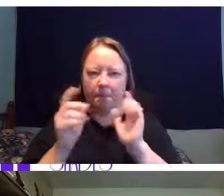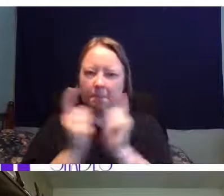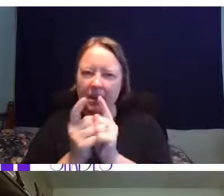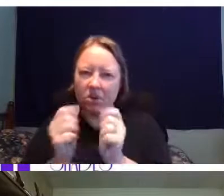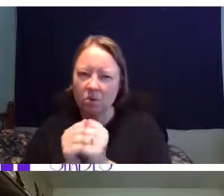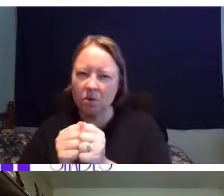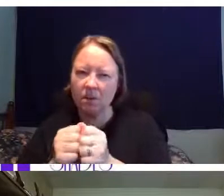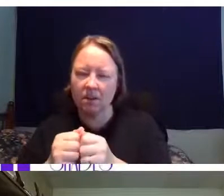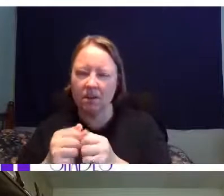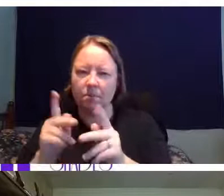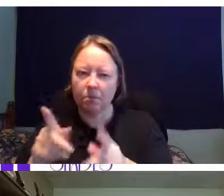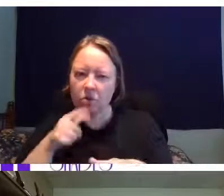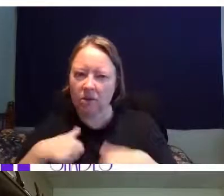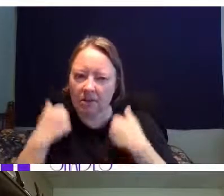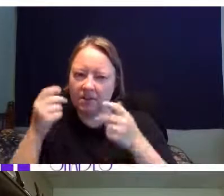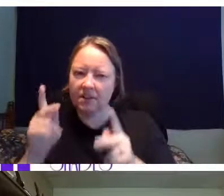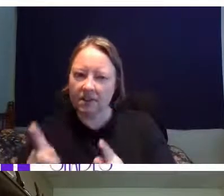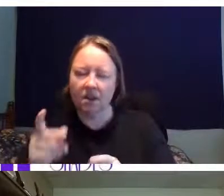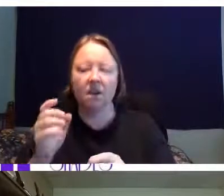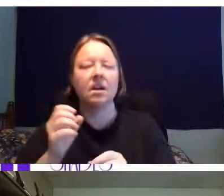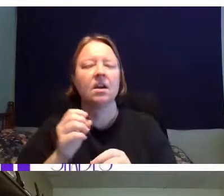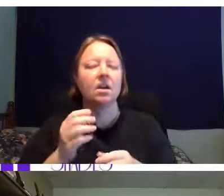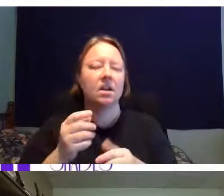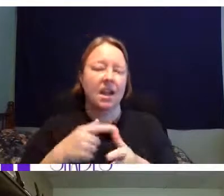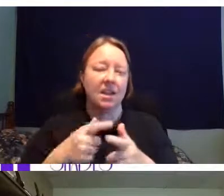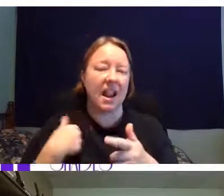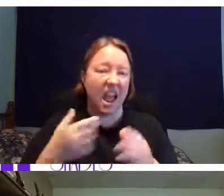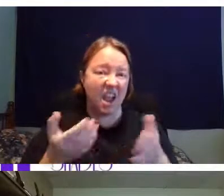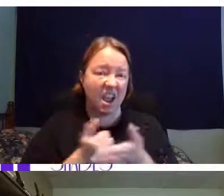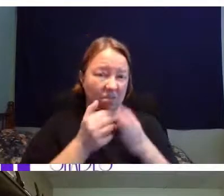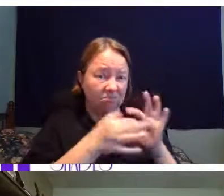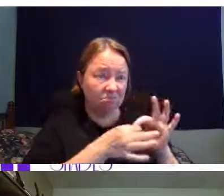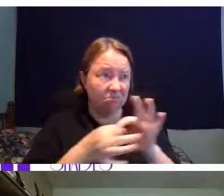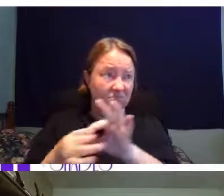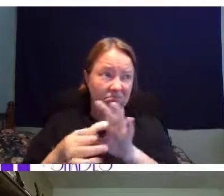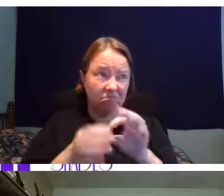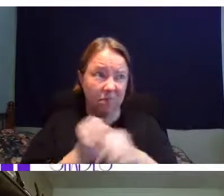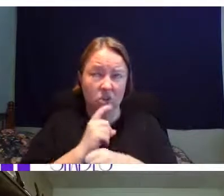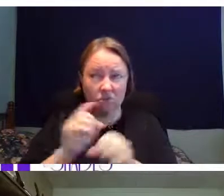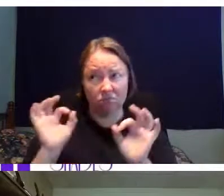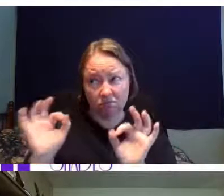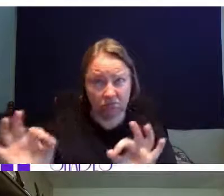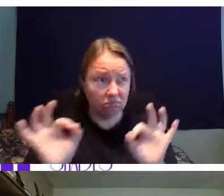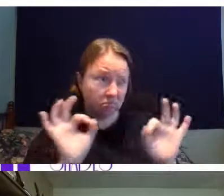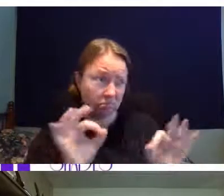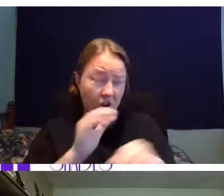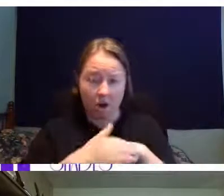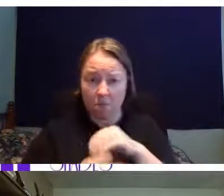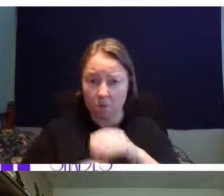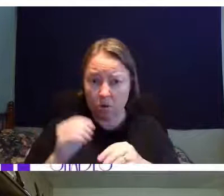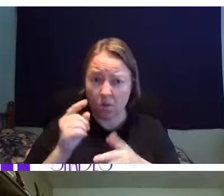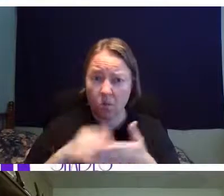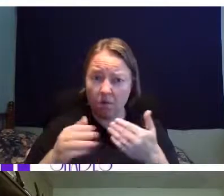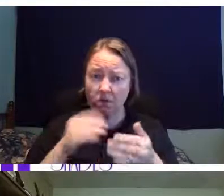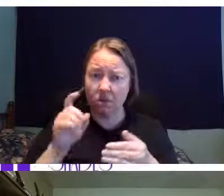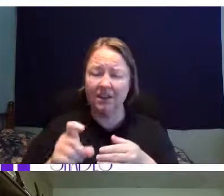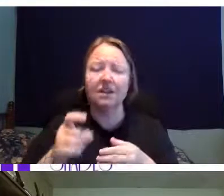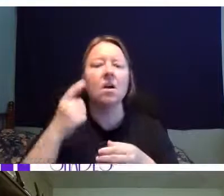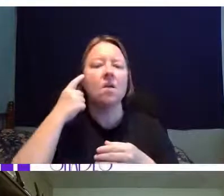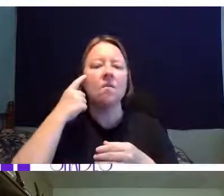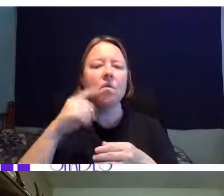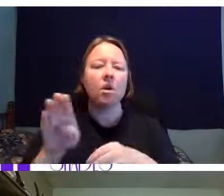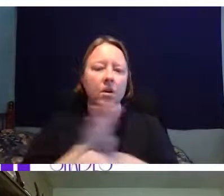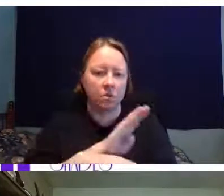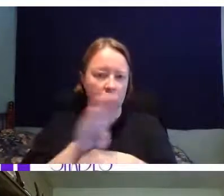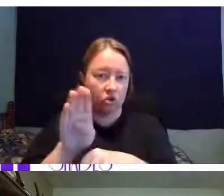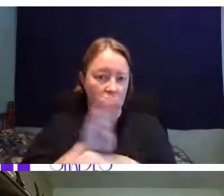for them to make them more comfortable and make sure they have everything that they need. As far as commercial goes,